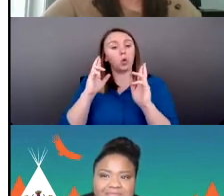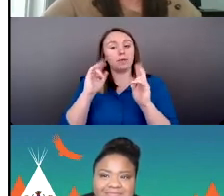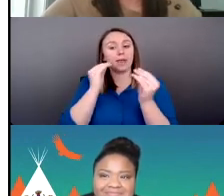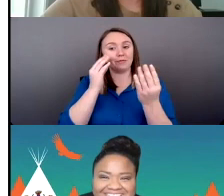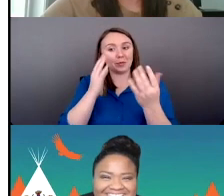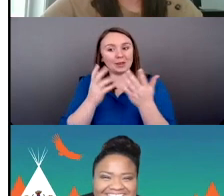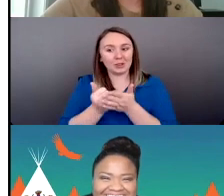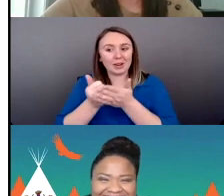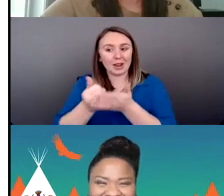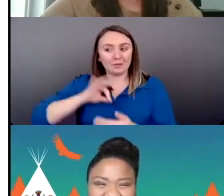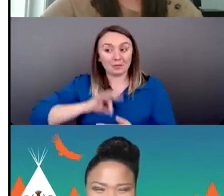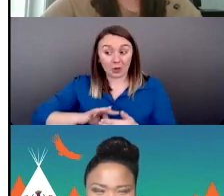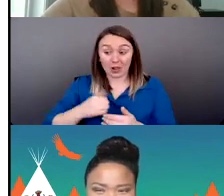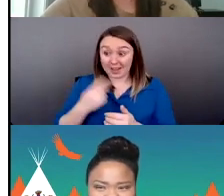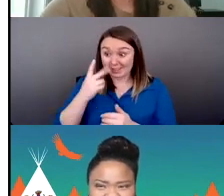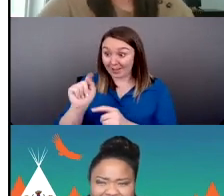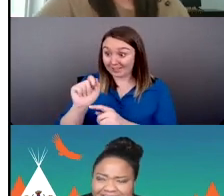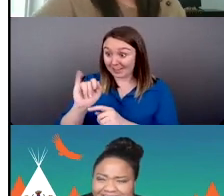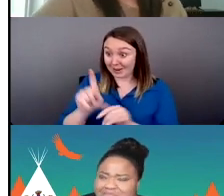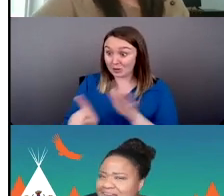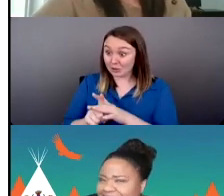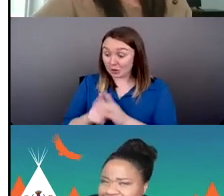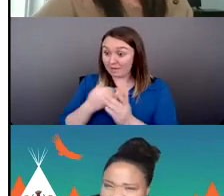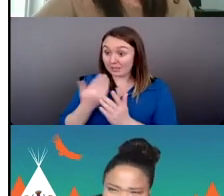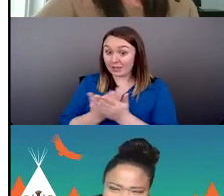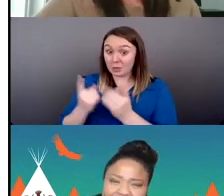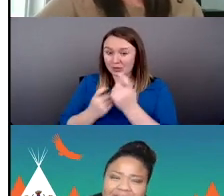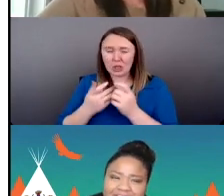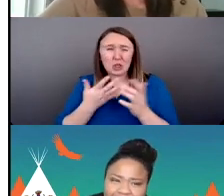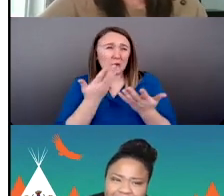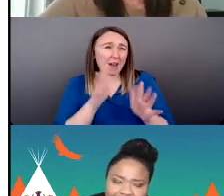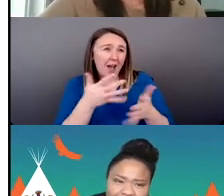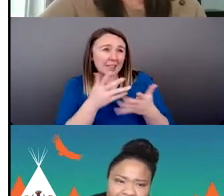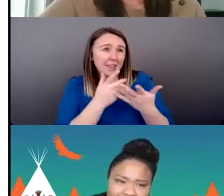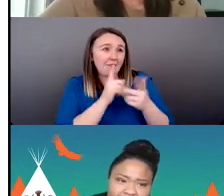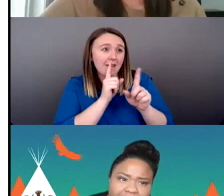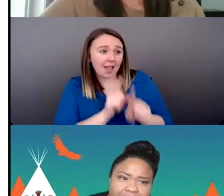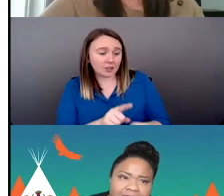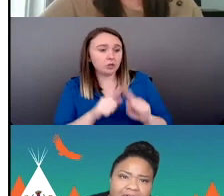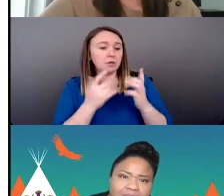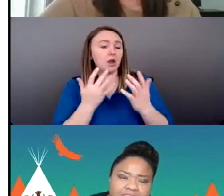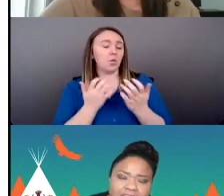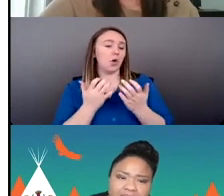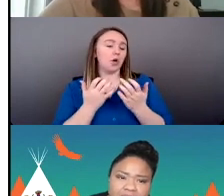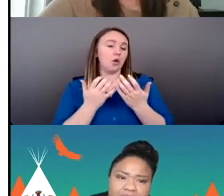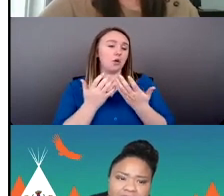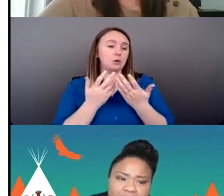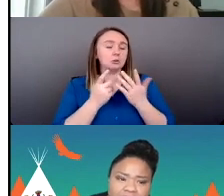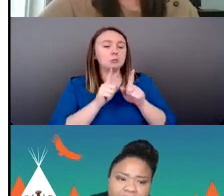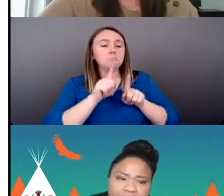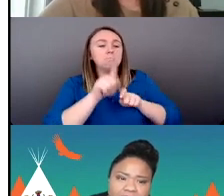Ty. Is there some questions? No, there was a question. You kind of answered it, but I also want to dig a little